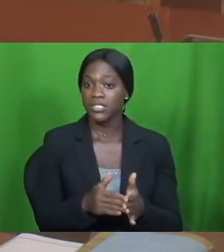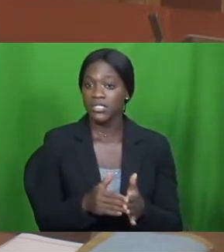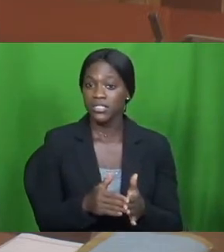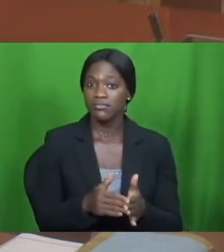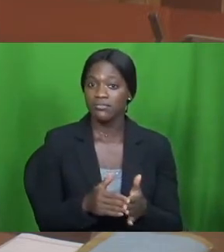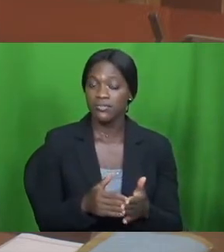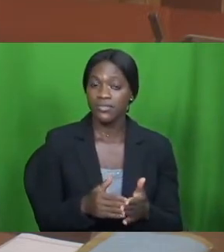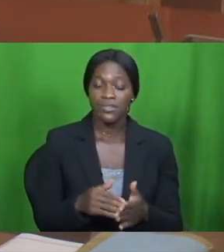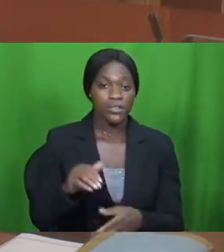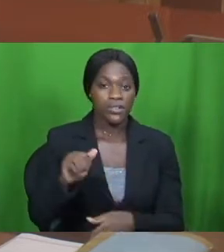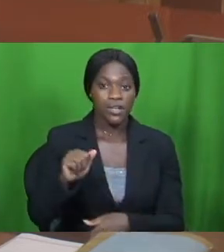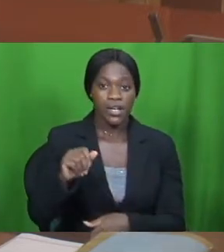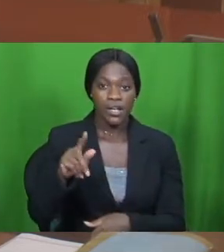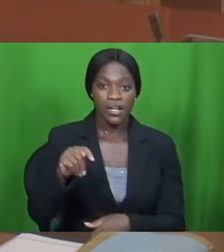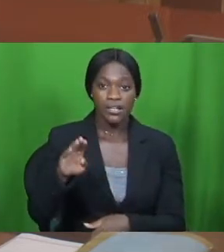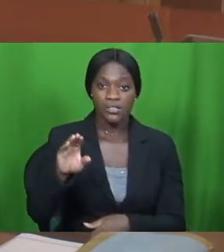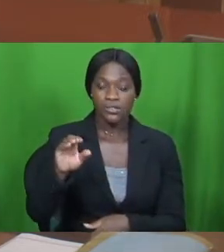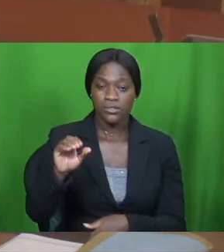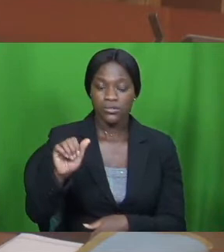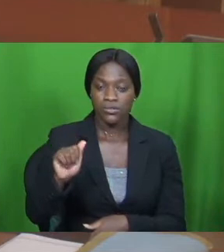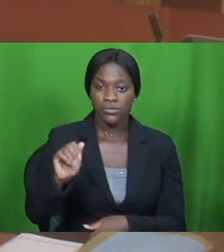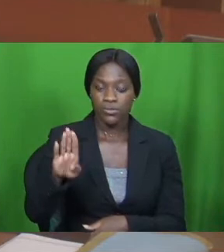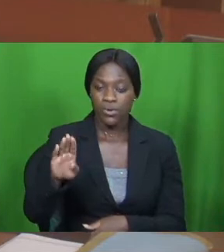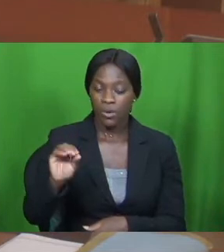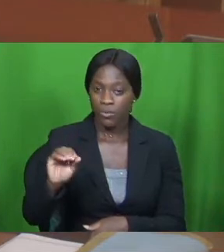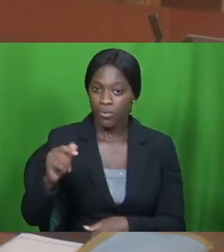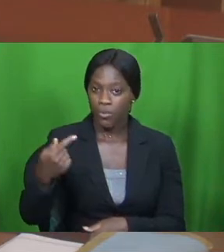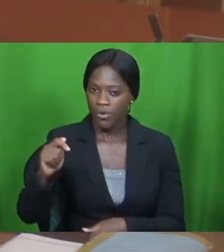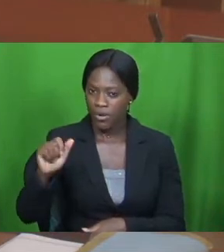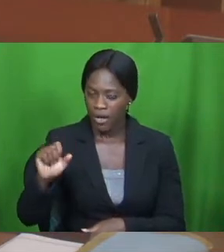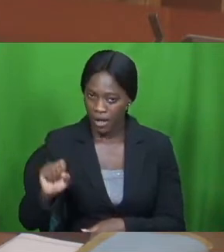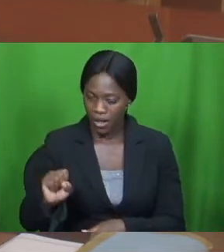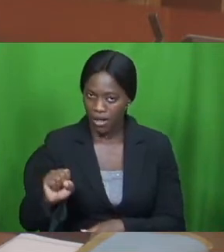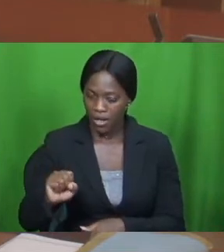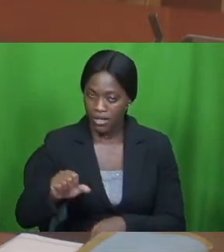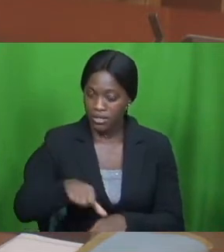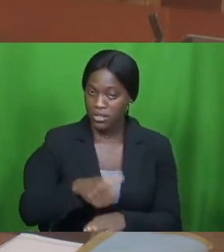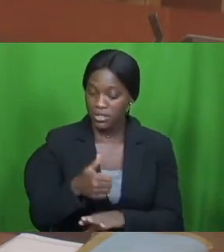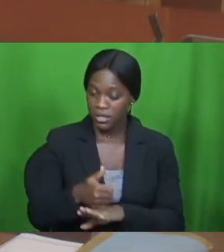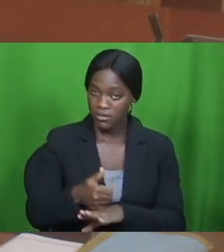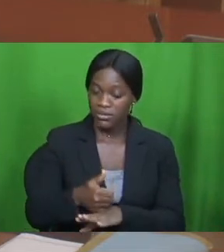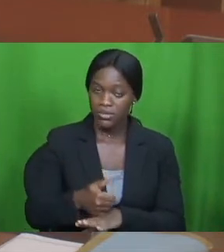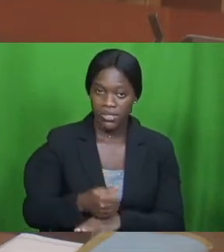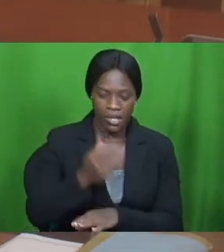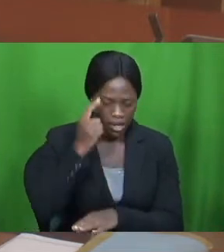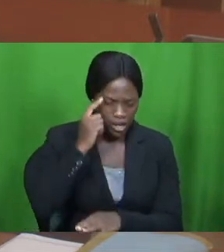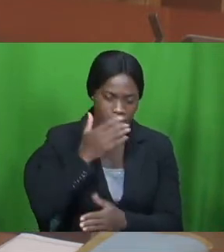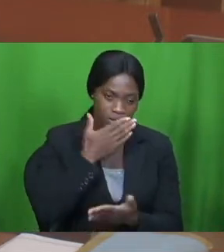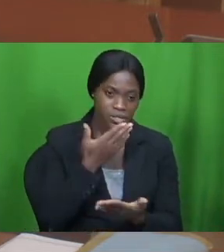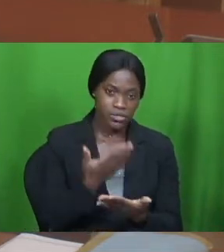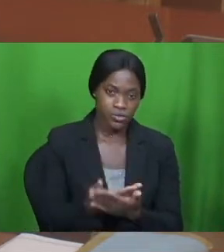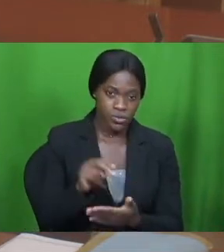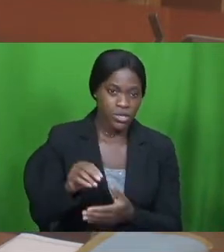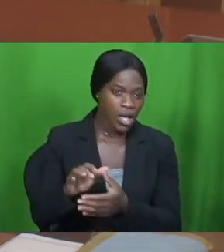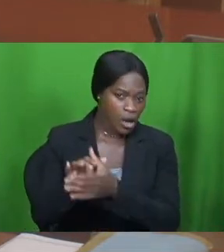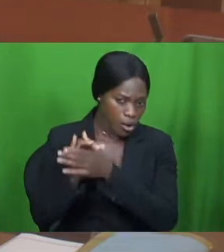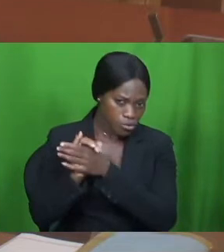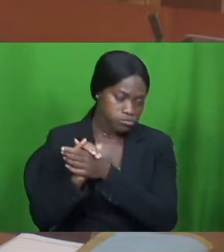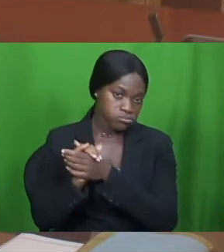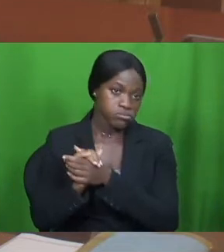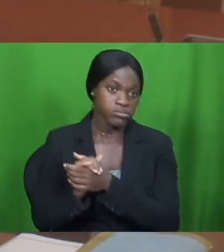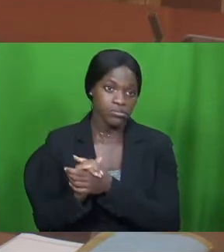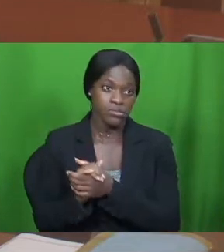Atuabo gas establishment. I think it's worthy of celebration, and I want